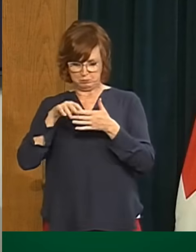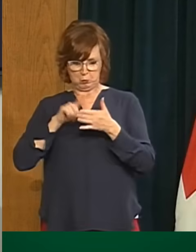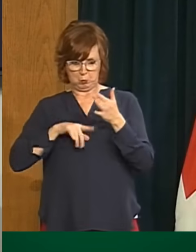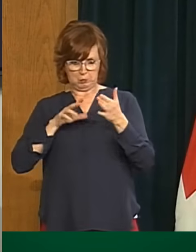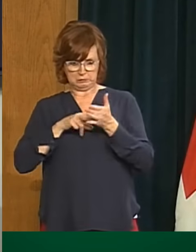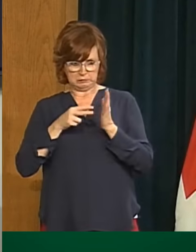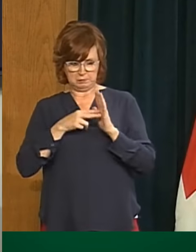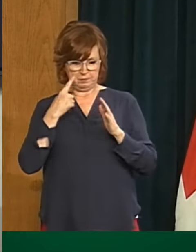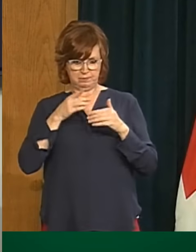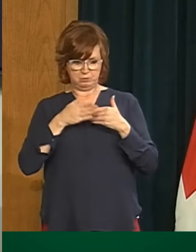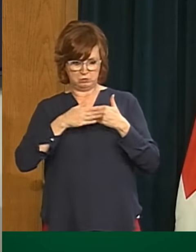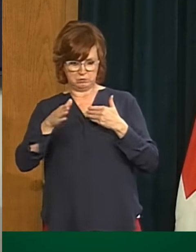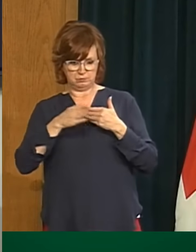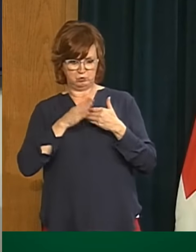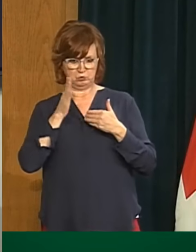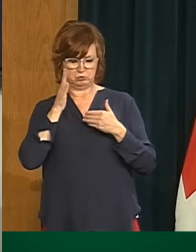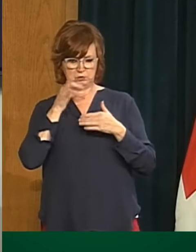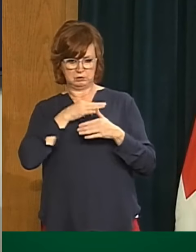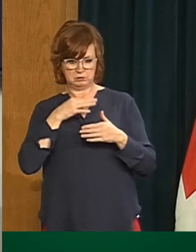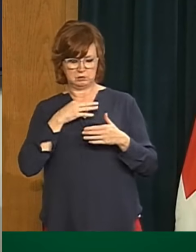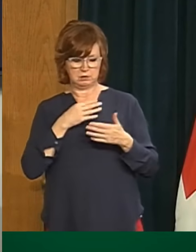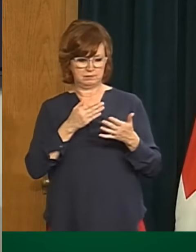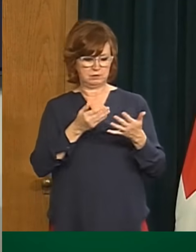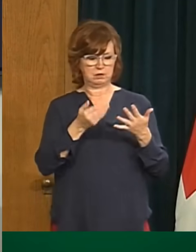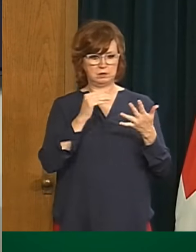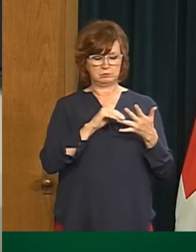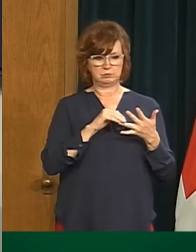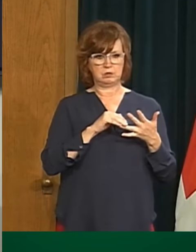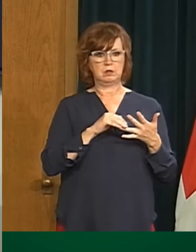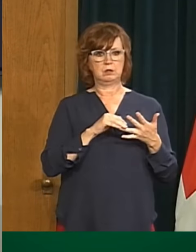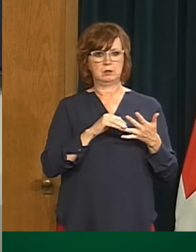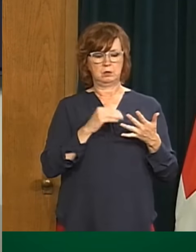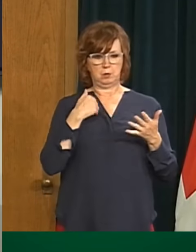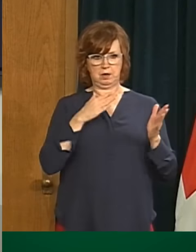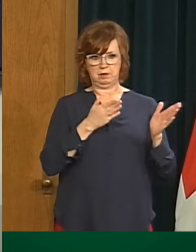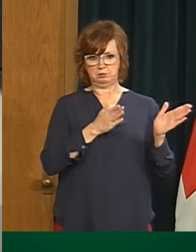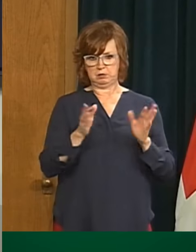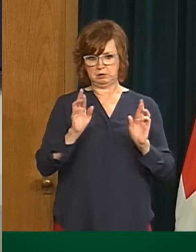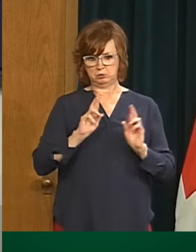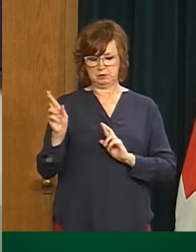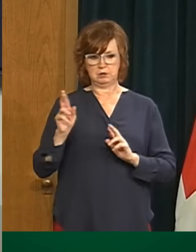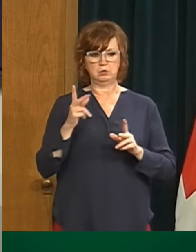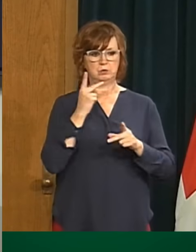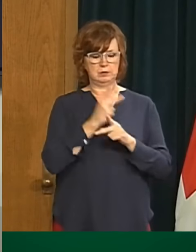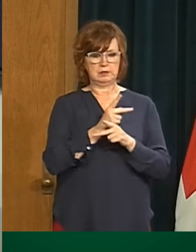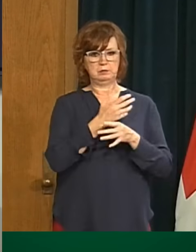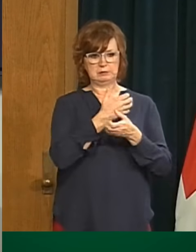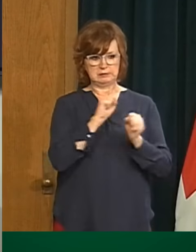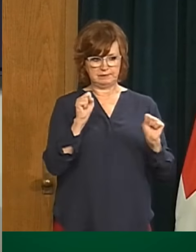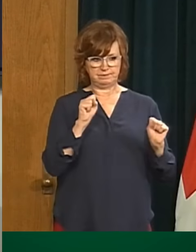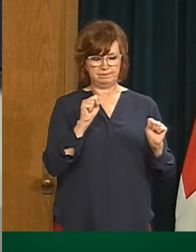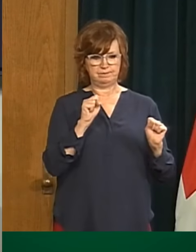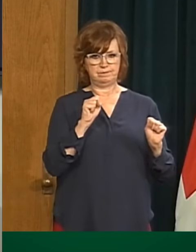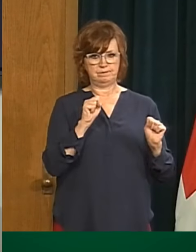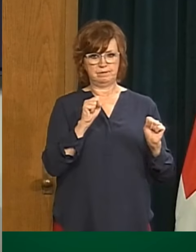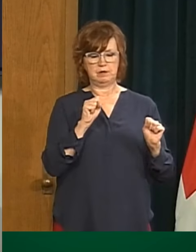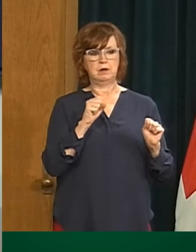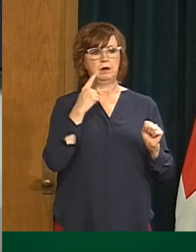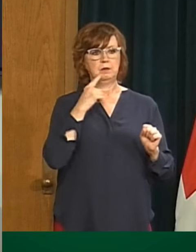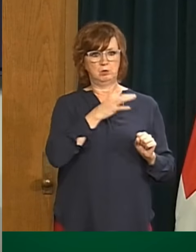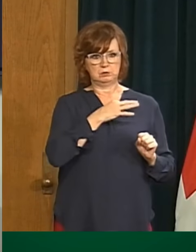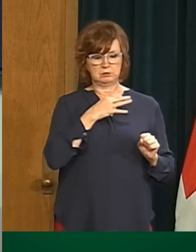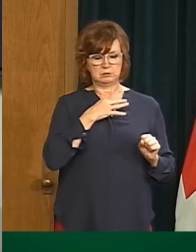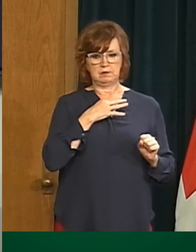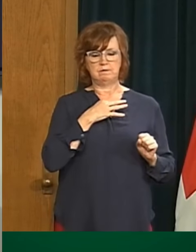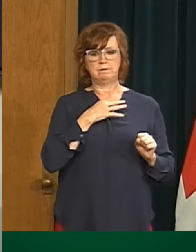plans, particularly as we're a single health authority, to be able to ensure that care is safe, that staff can move to support a